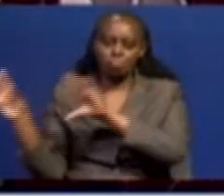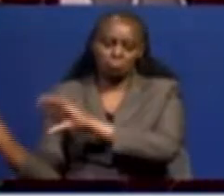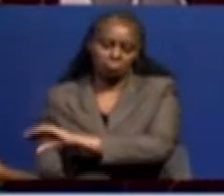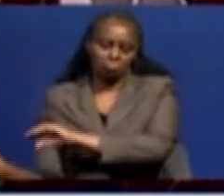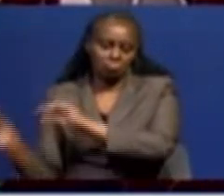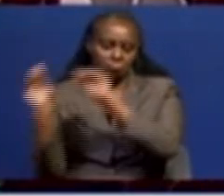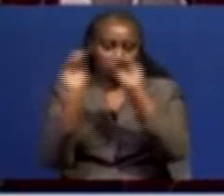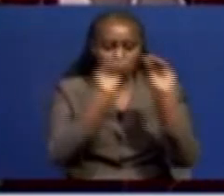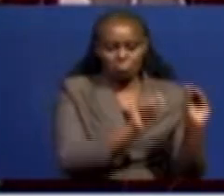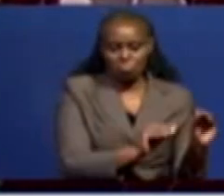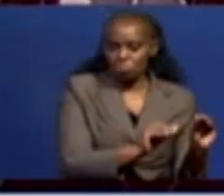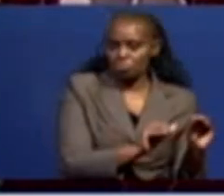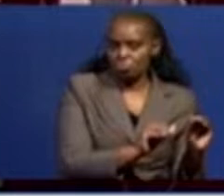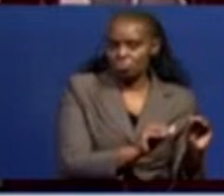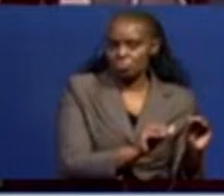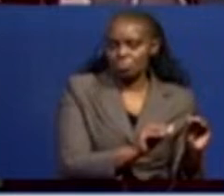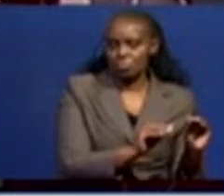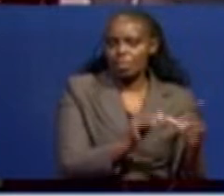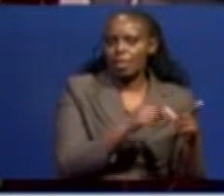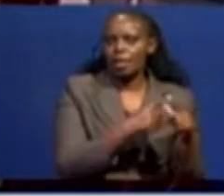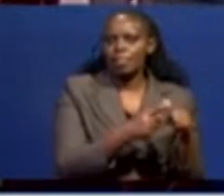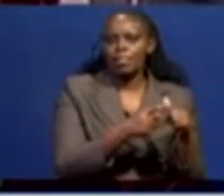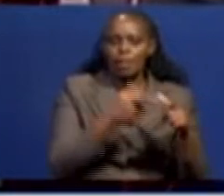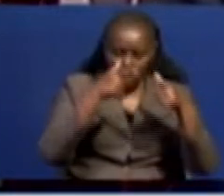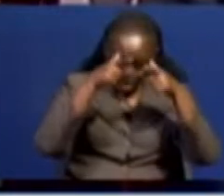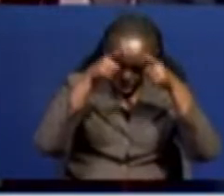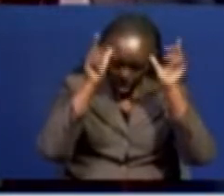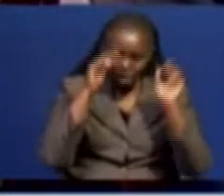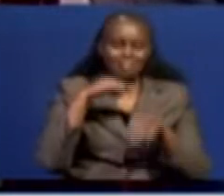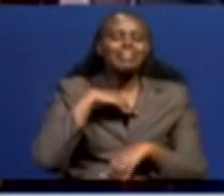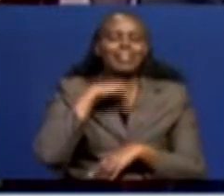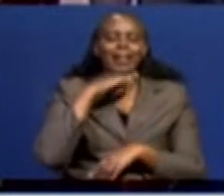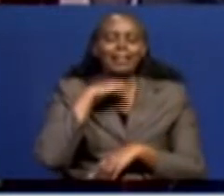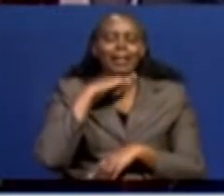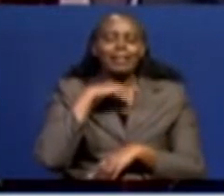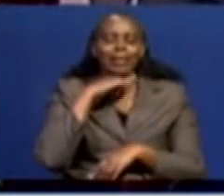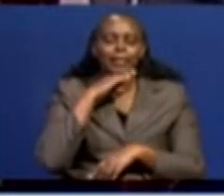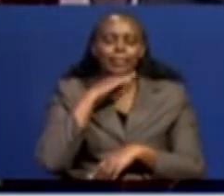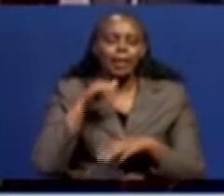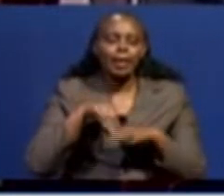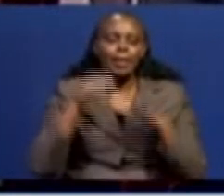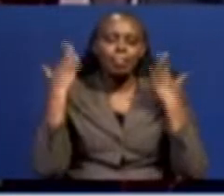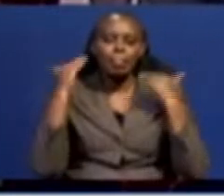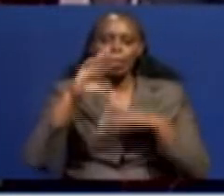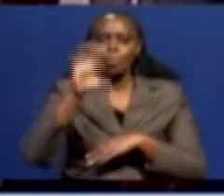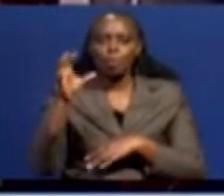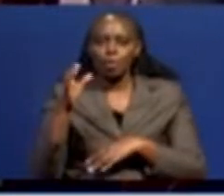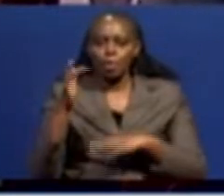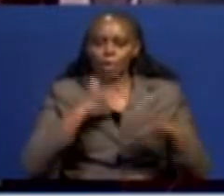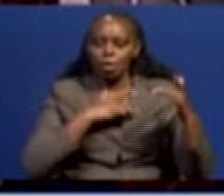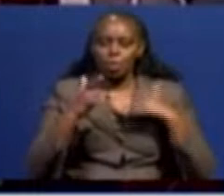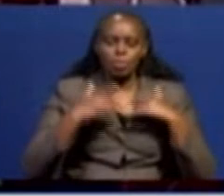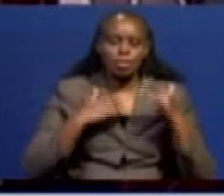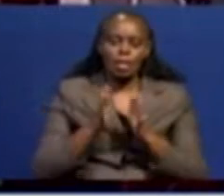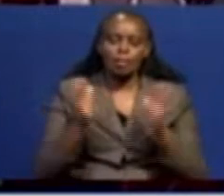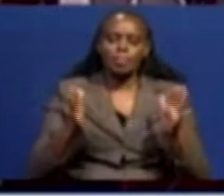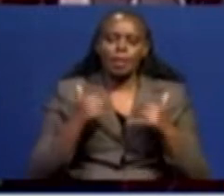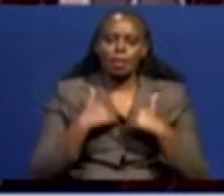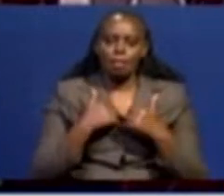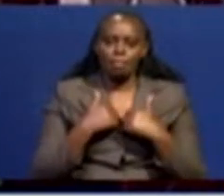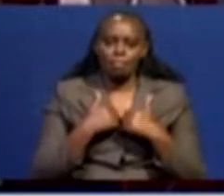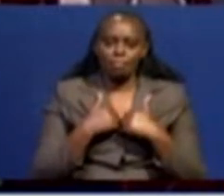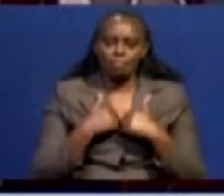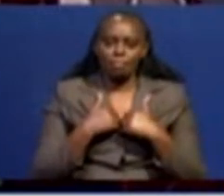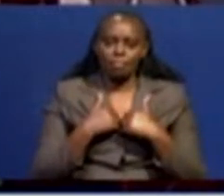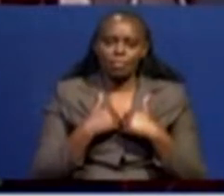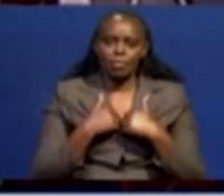was displaced for no good reason. And then the cows are dying in Meru County. And that was my great concern,